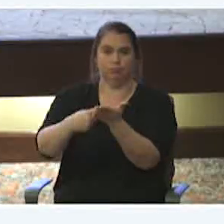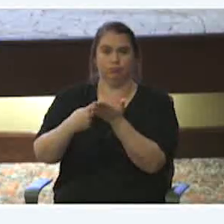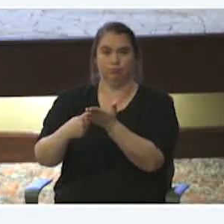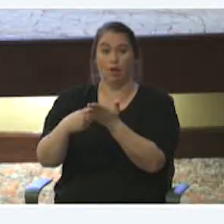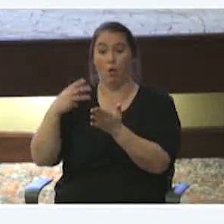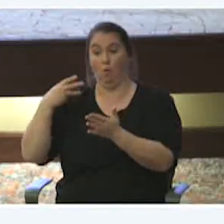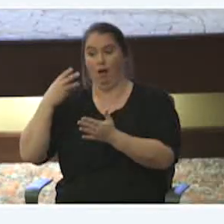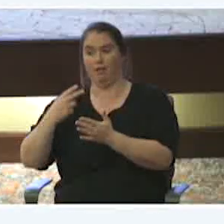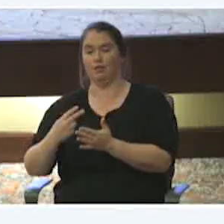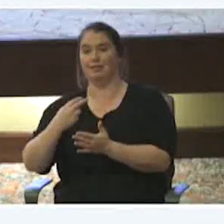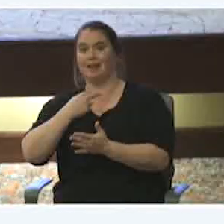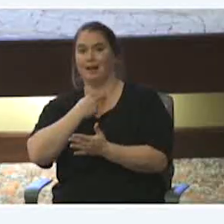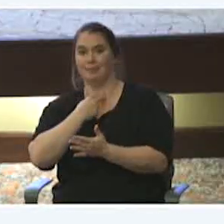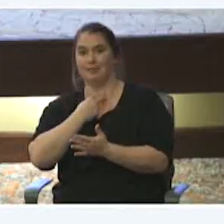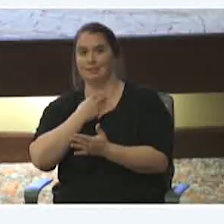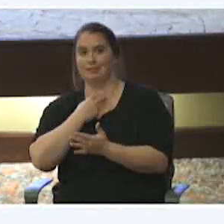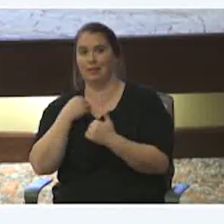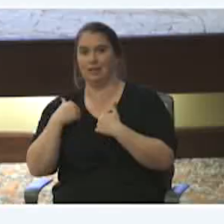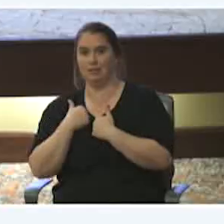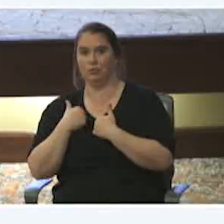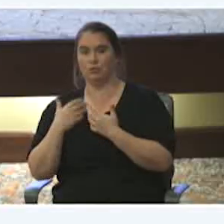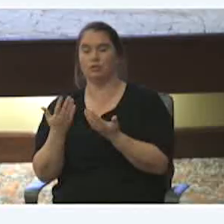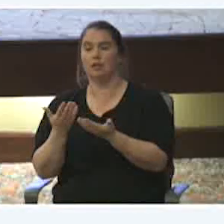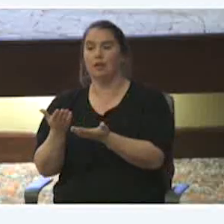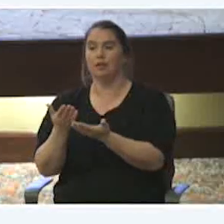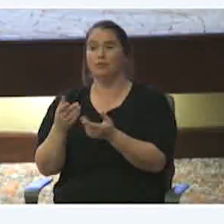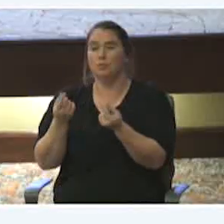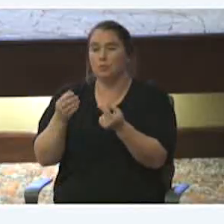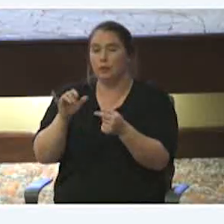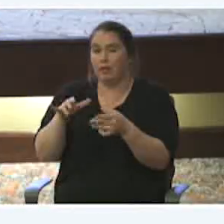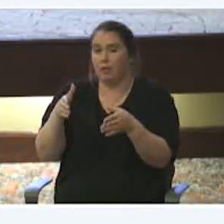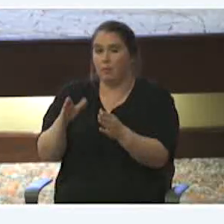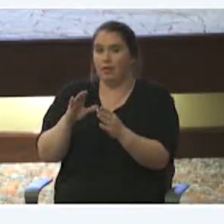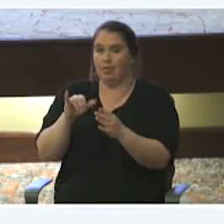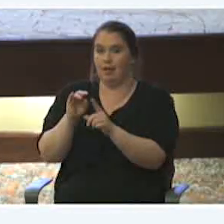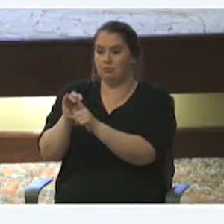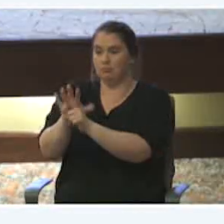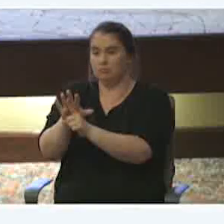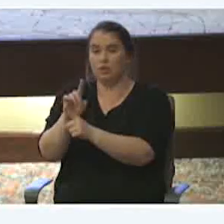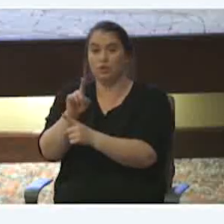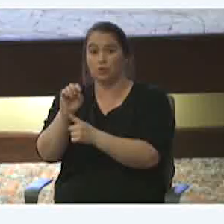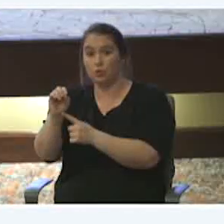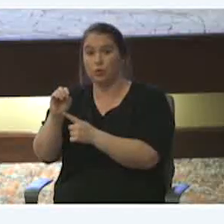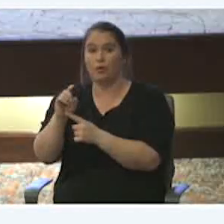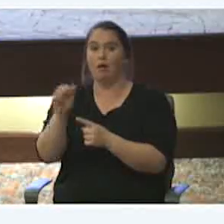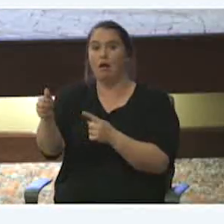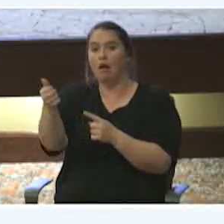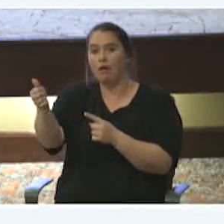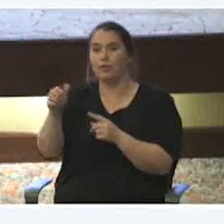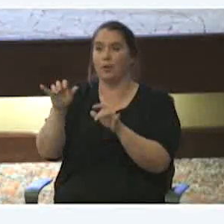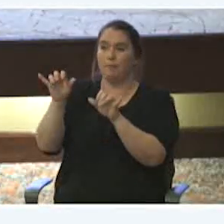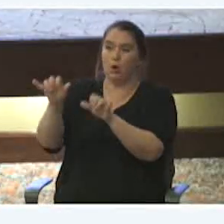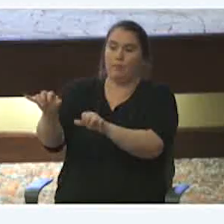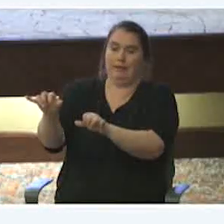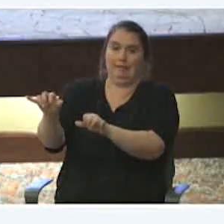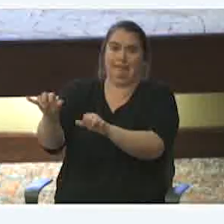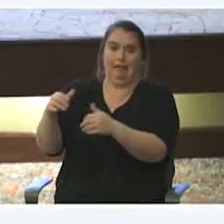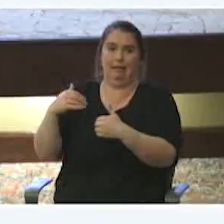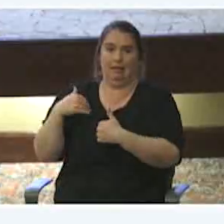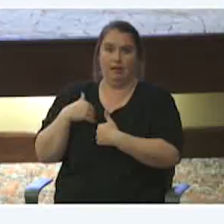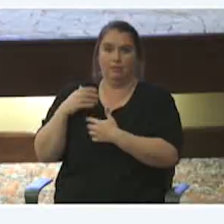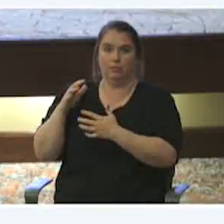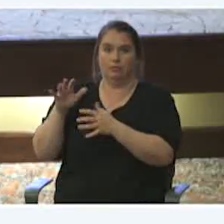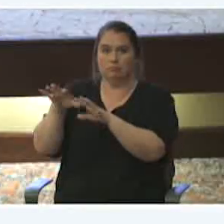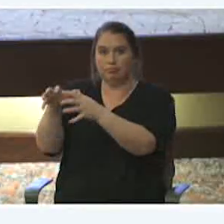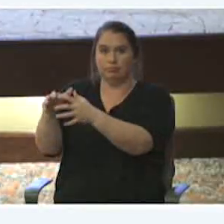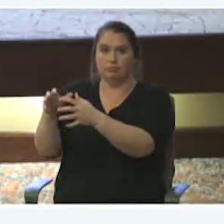animals, and to do so in a way that does not impact zoos, other permanent animal exhibits, rodeos, or the local